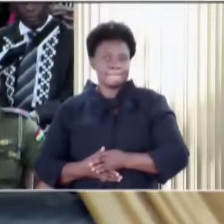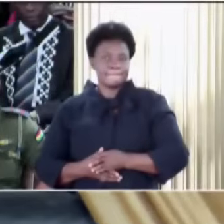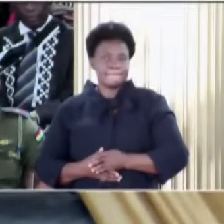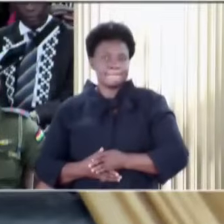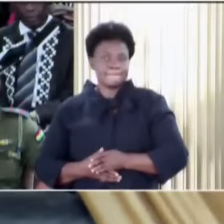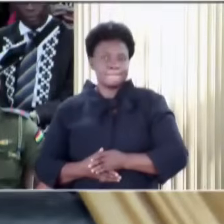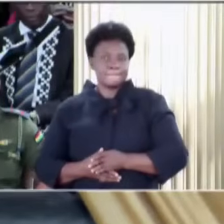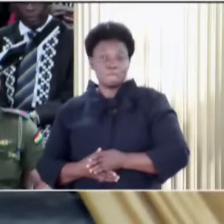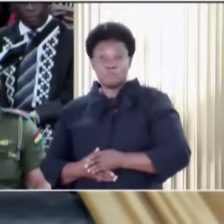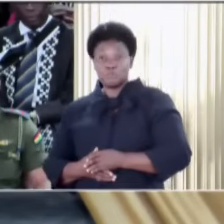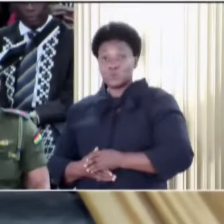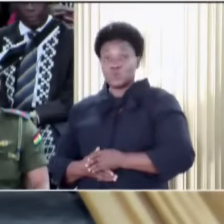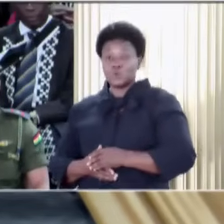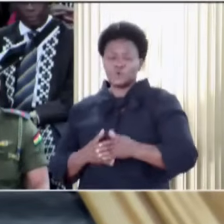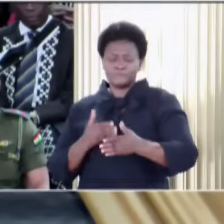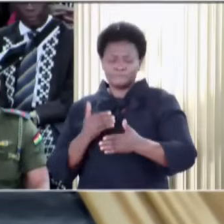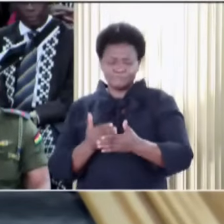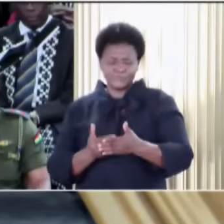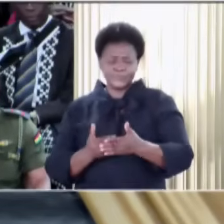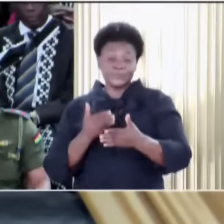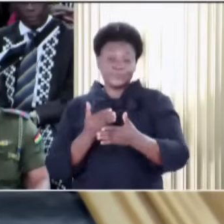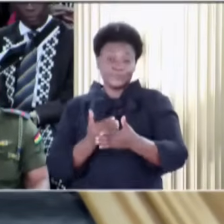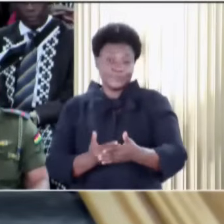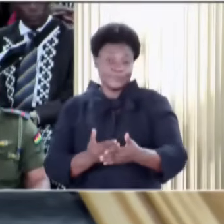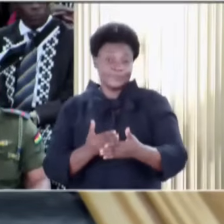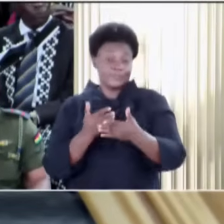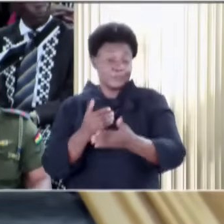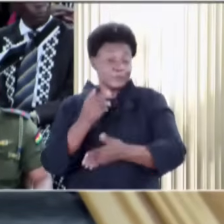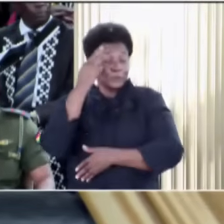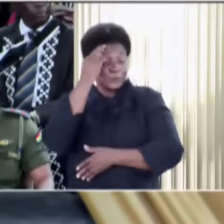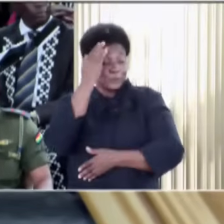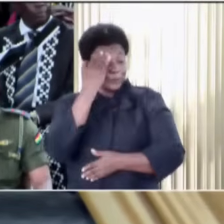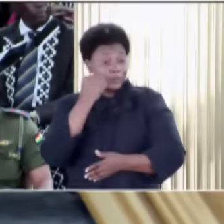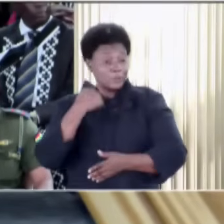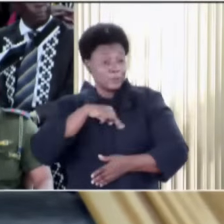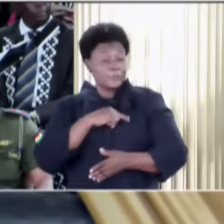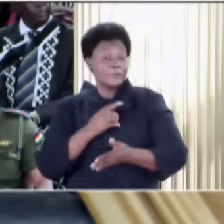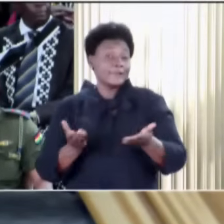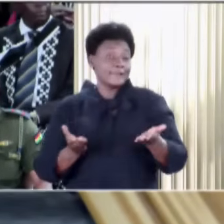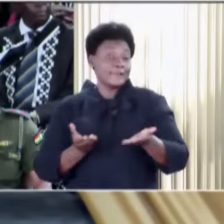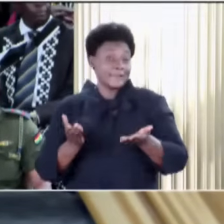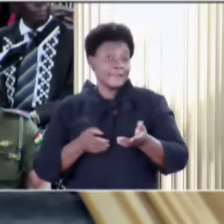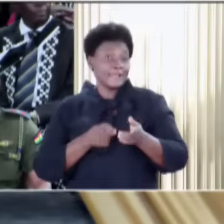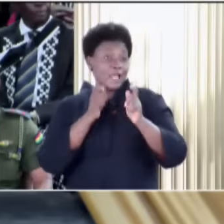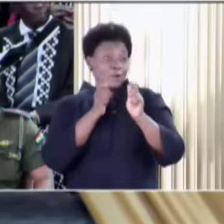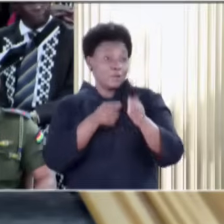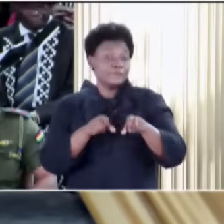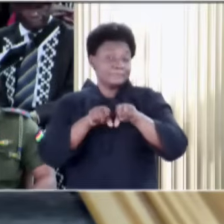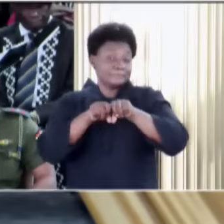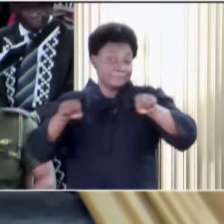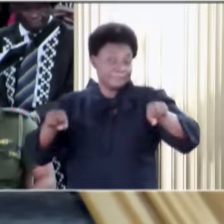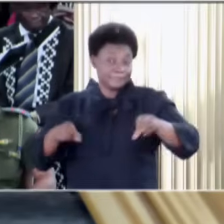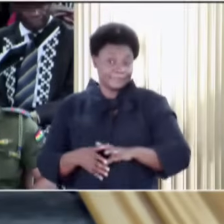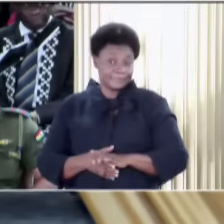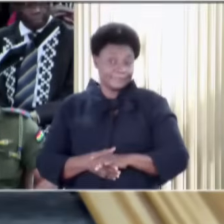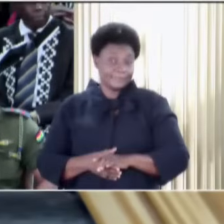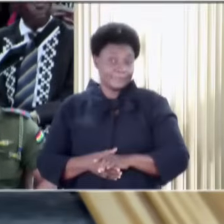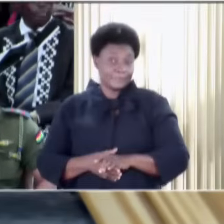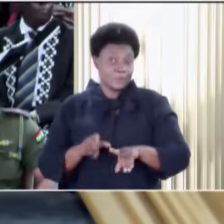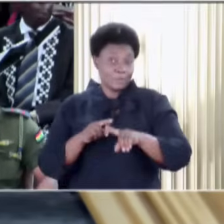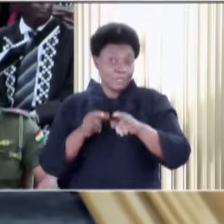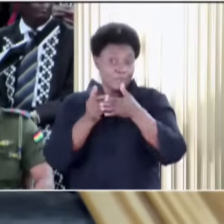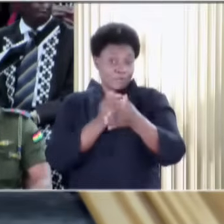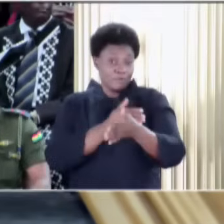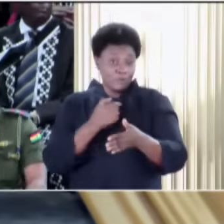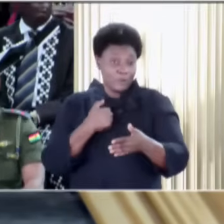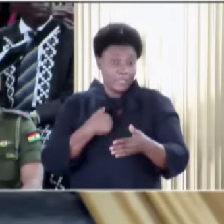We are getting closer to the main reason why we are here, that is awards of degrees. But before that, we have